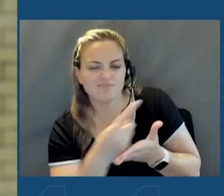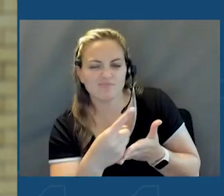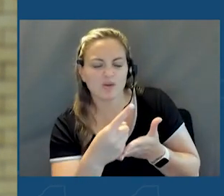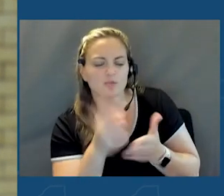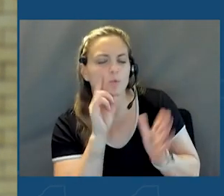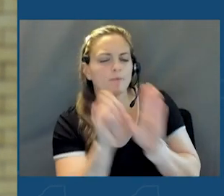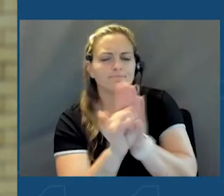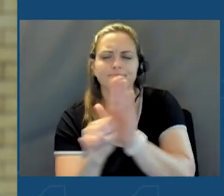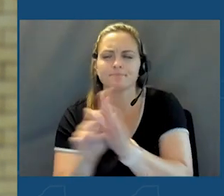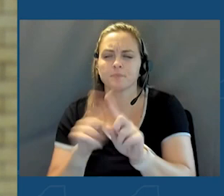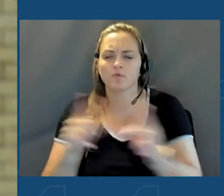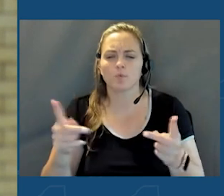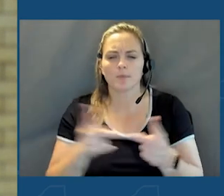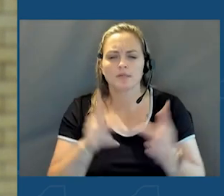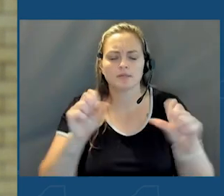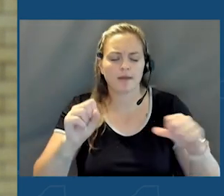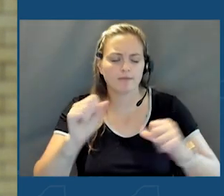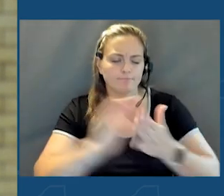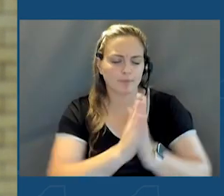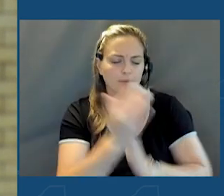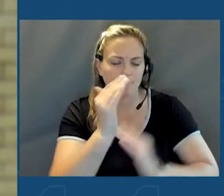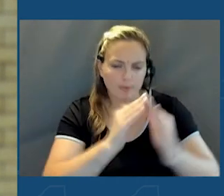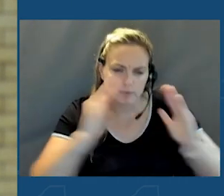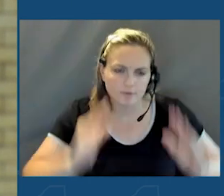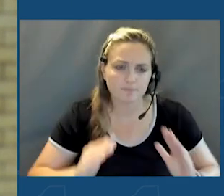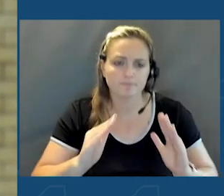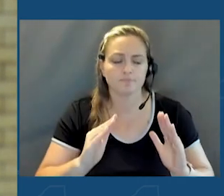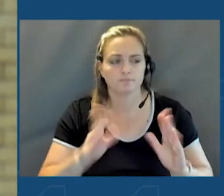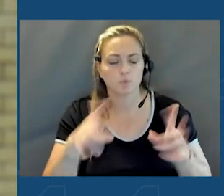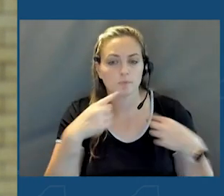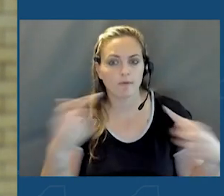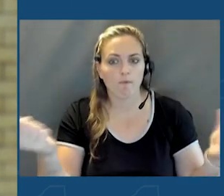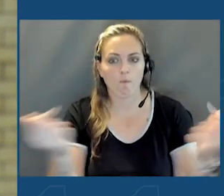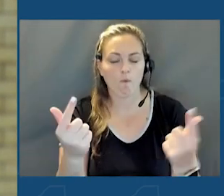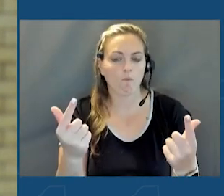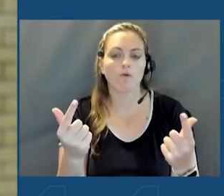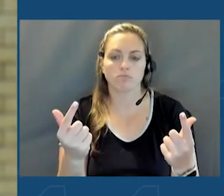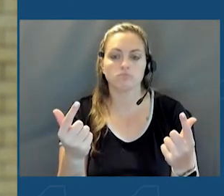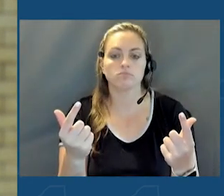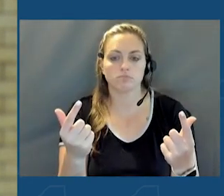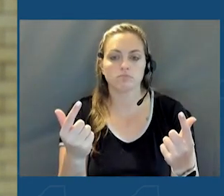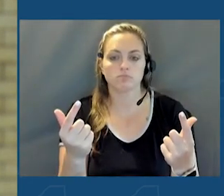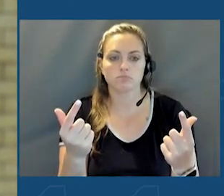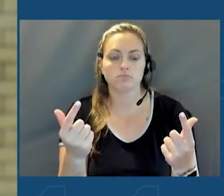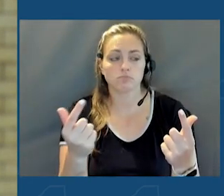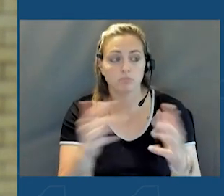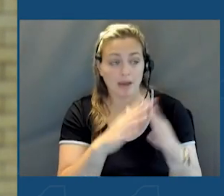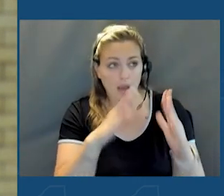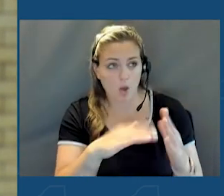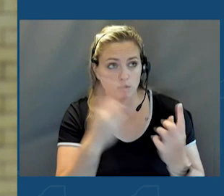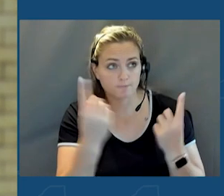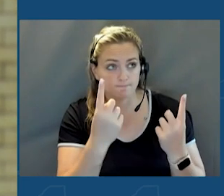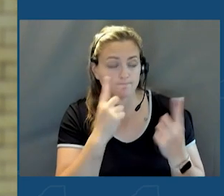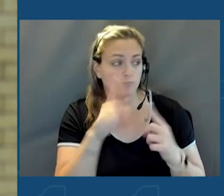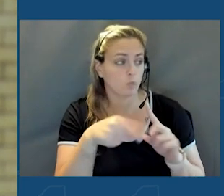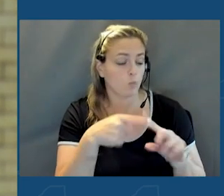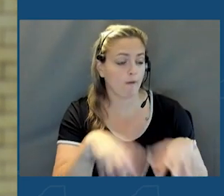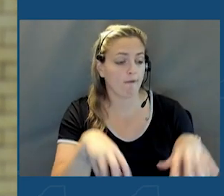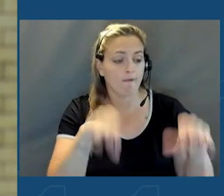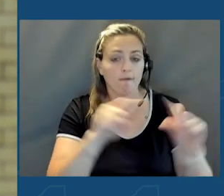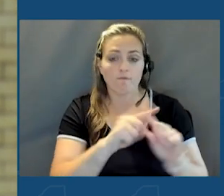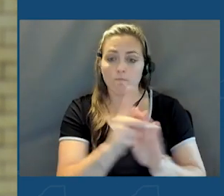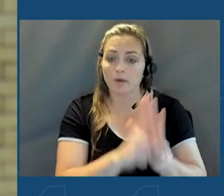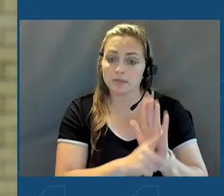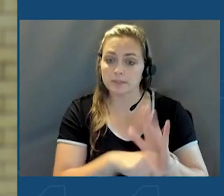state. And I'm directing all state and public authorities to take housing into account when they're adopting their